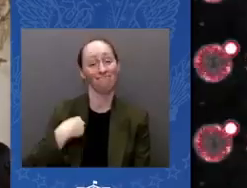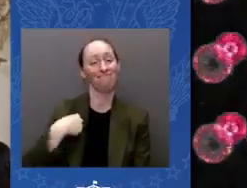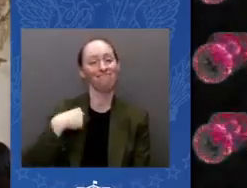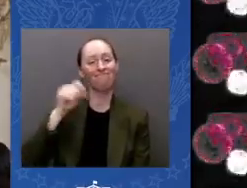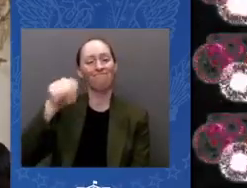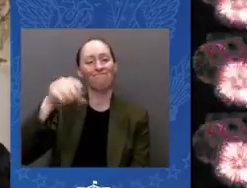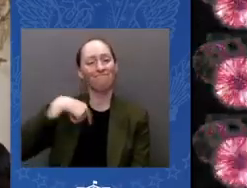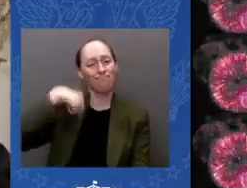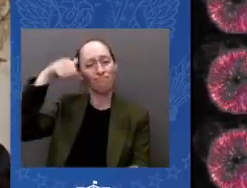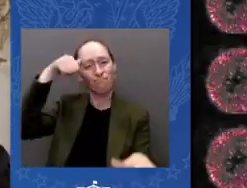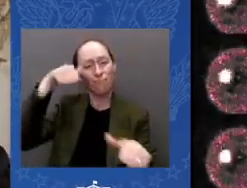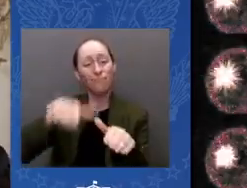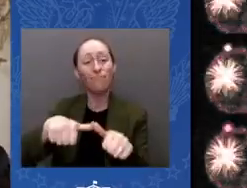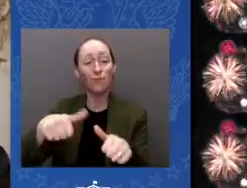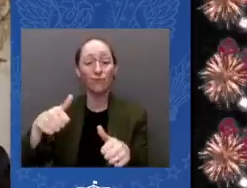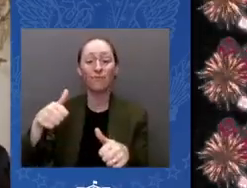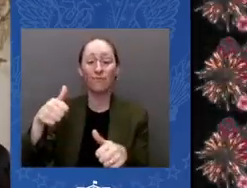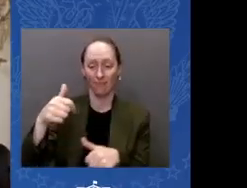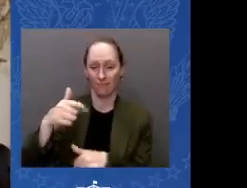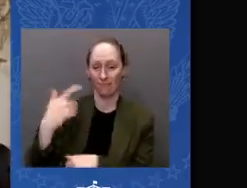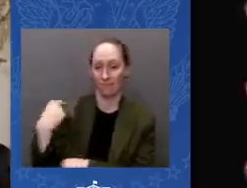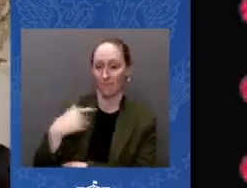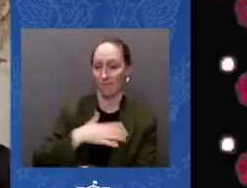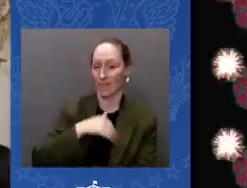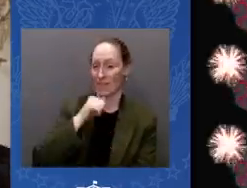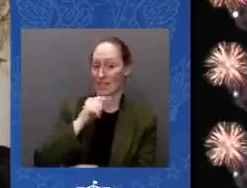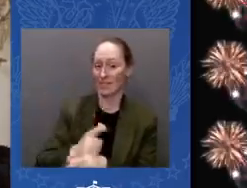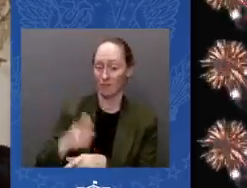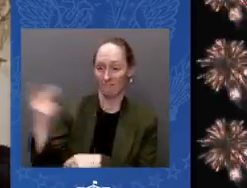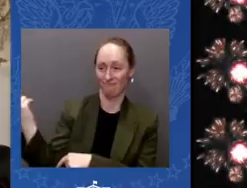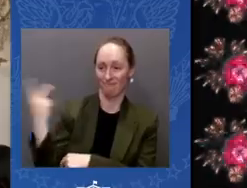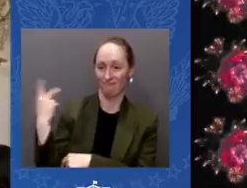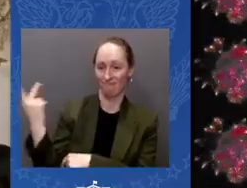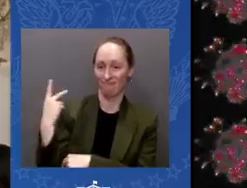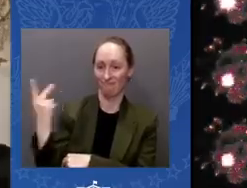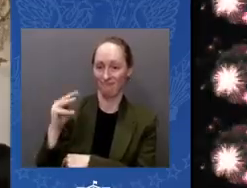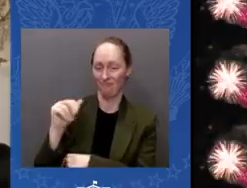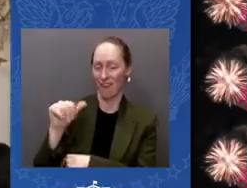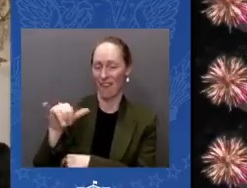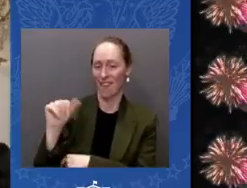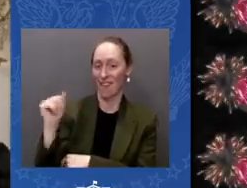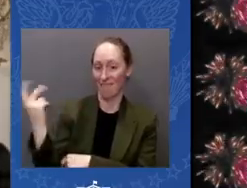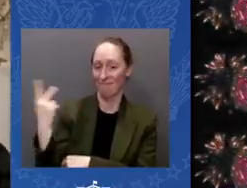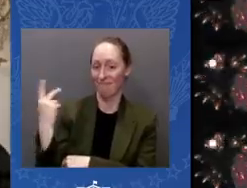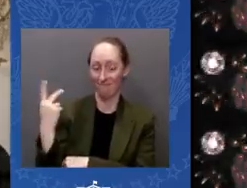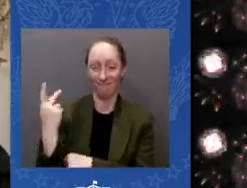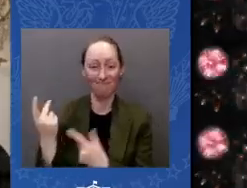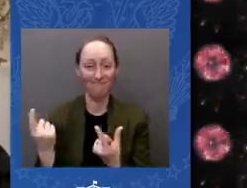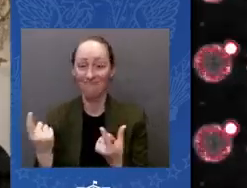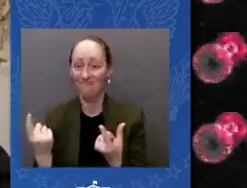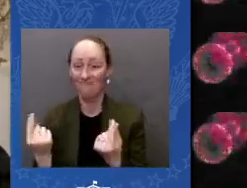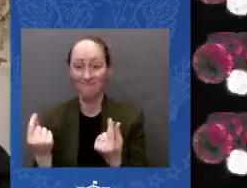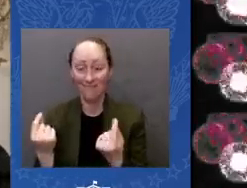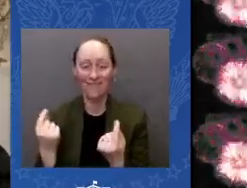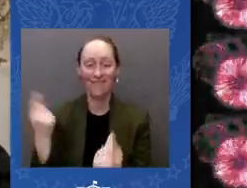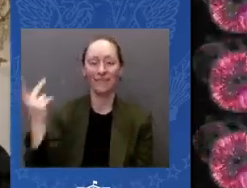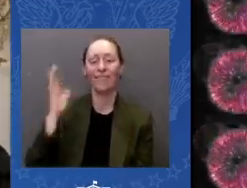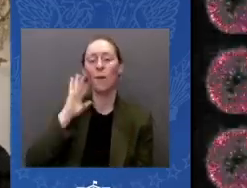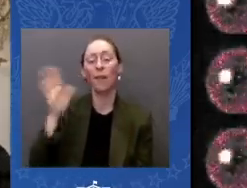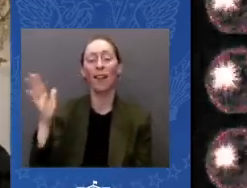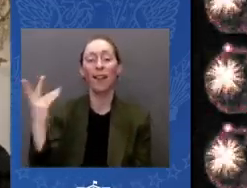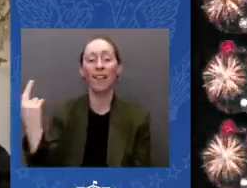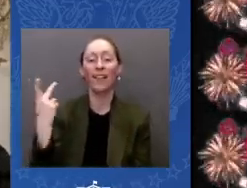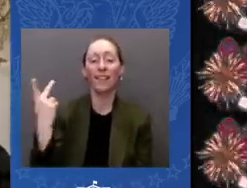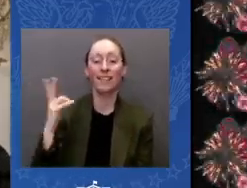Maya, and going, of course, to the eldest in our family, which was our grandfather. And